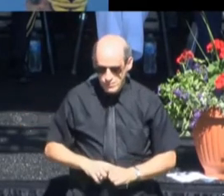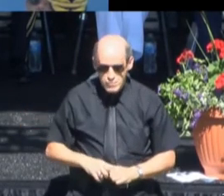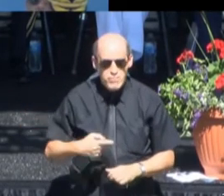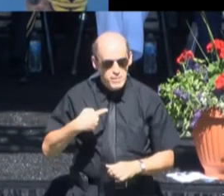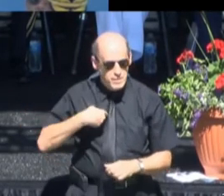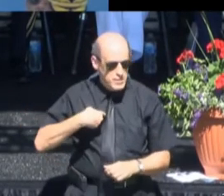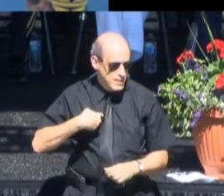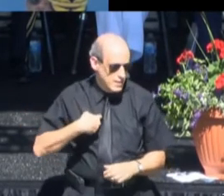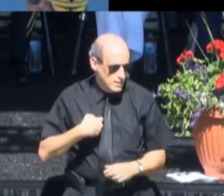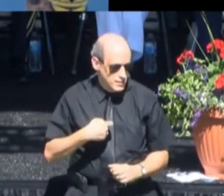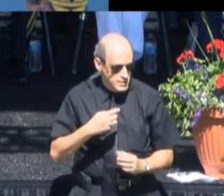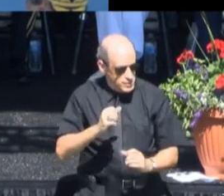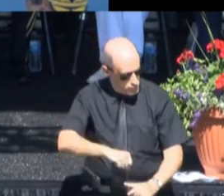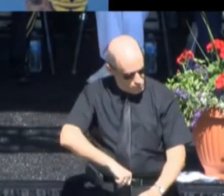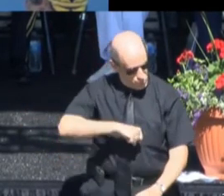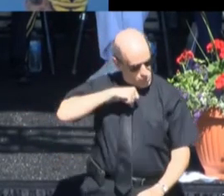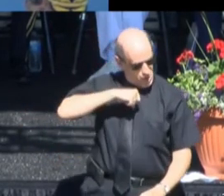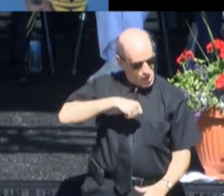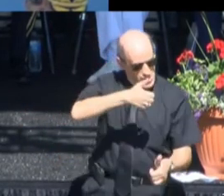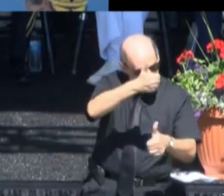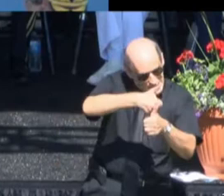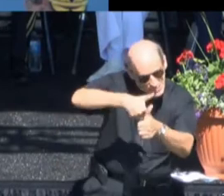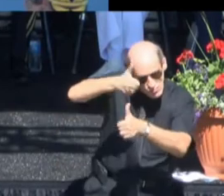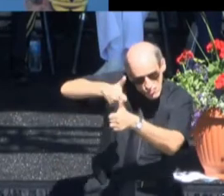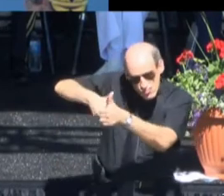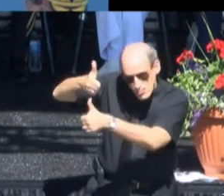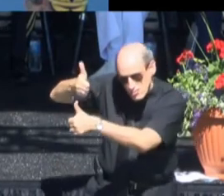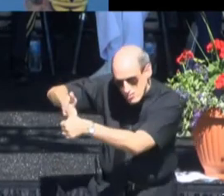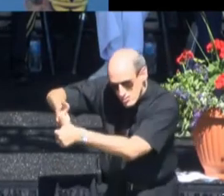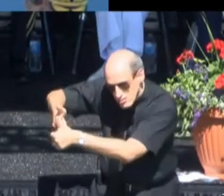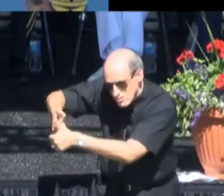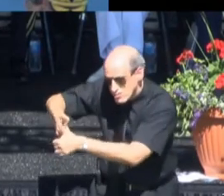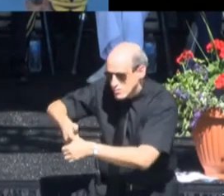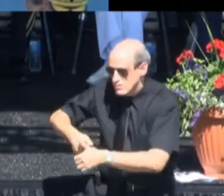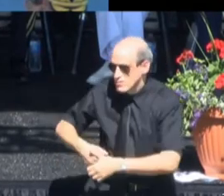I am so very proud of each and every one of you.